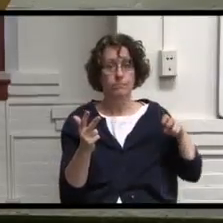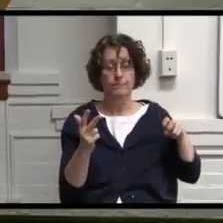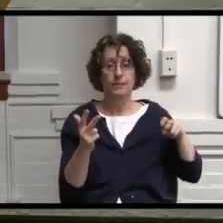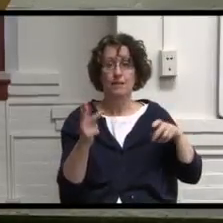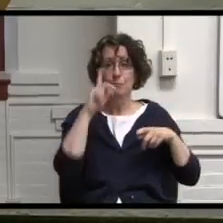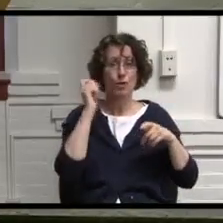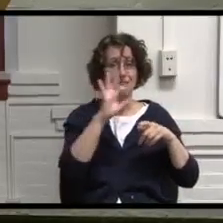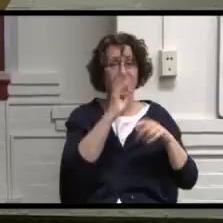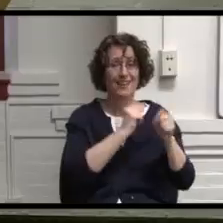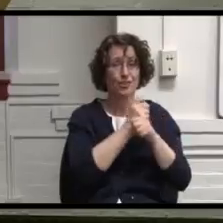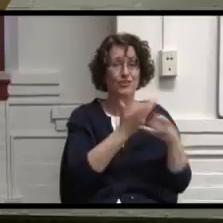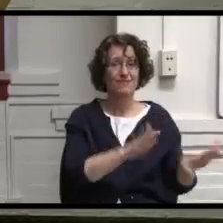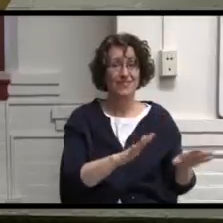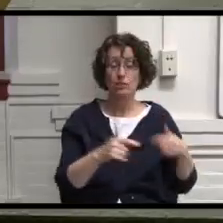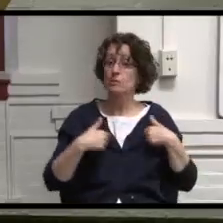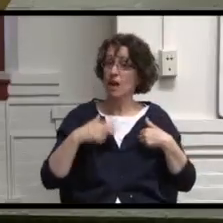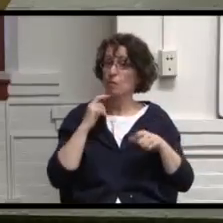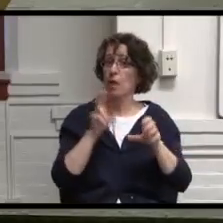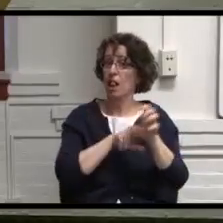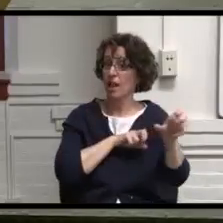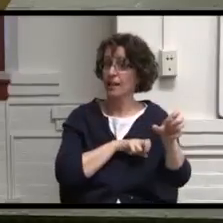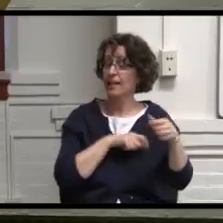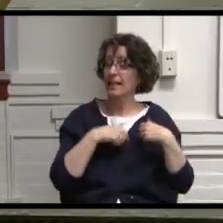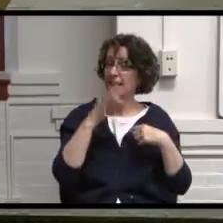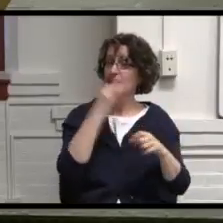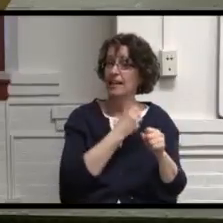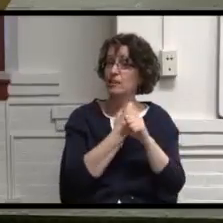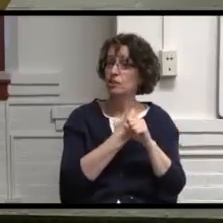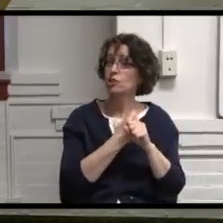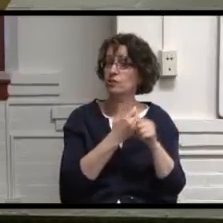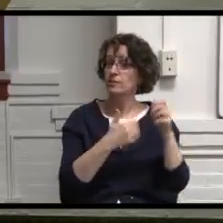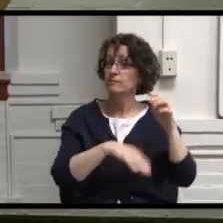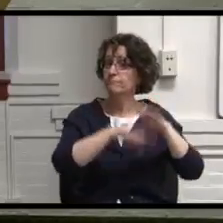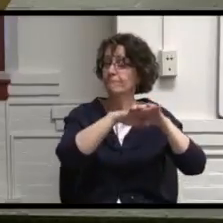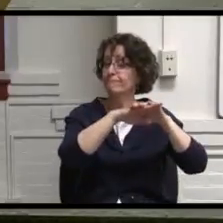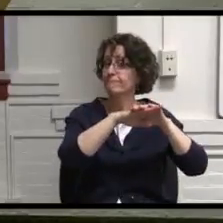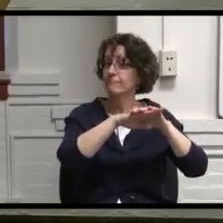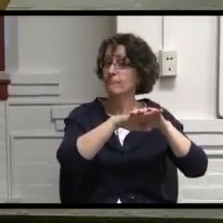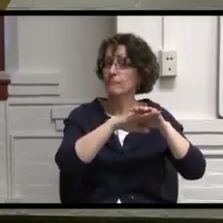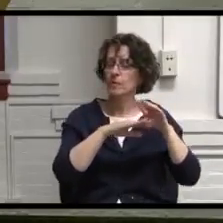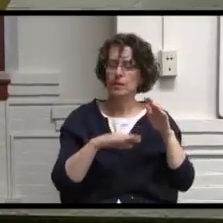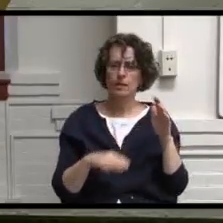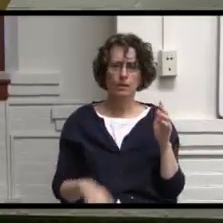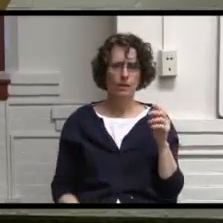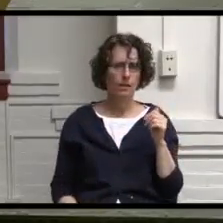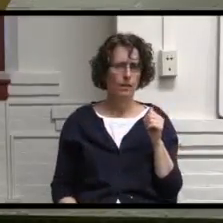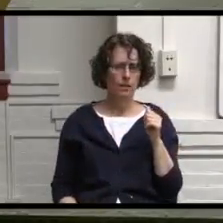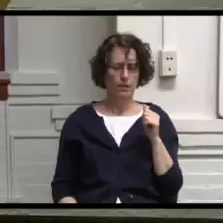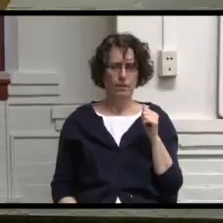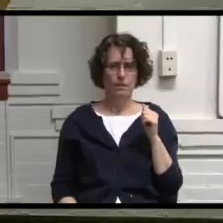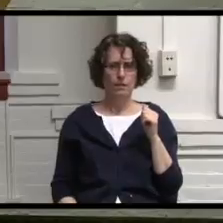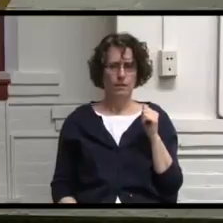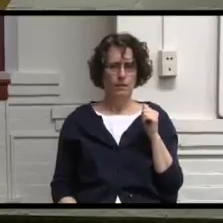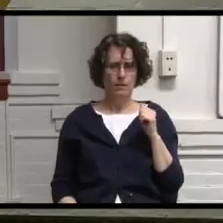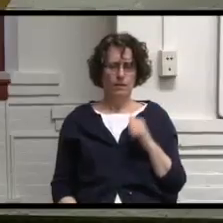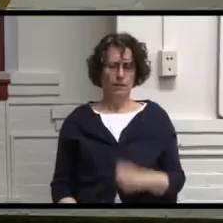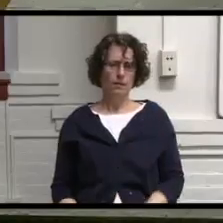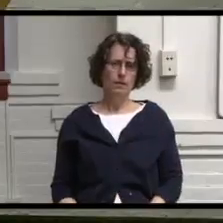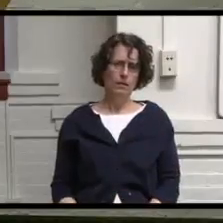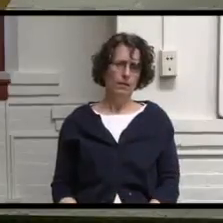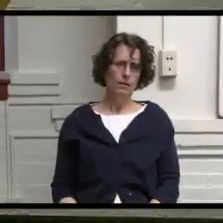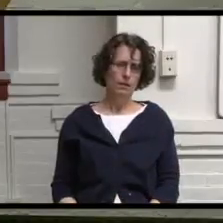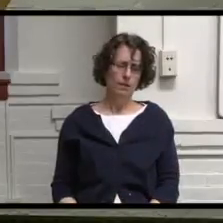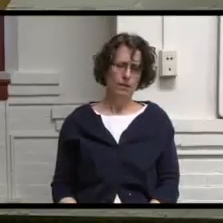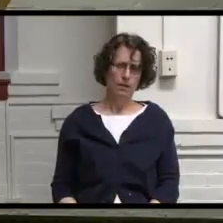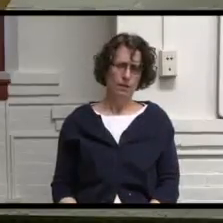included. One of those, I believe, is also under or does that take care of the